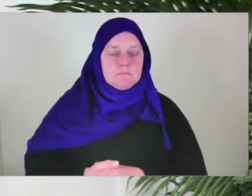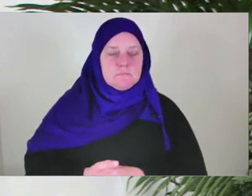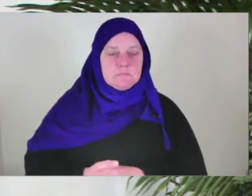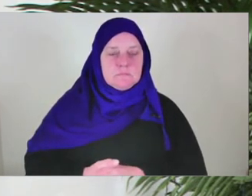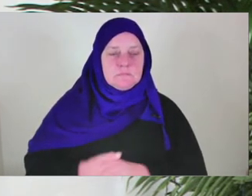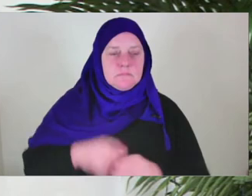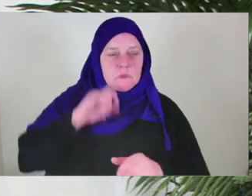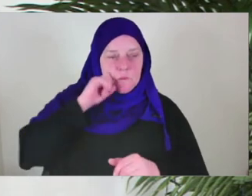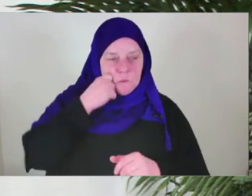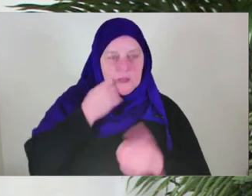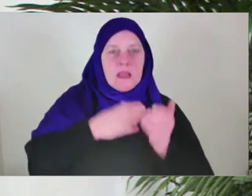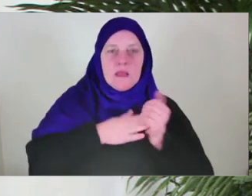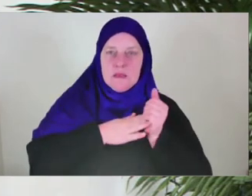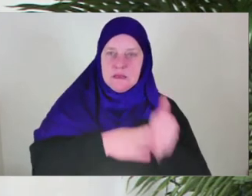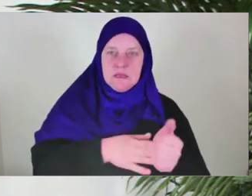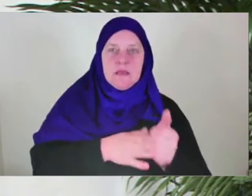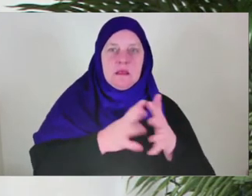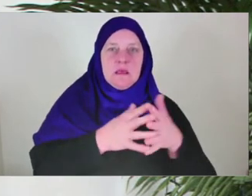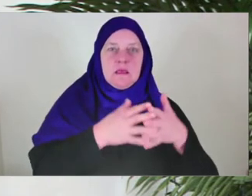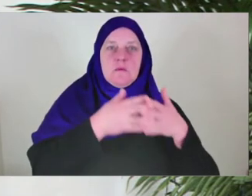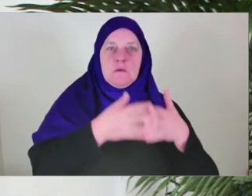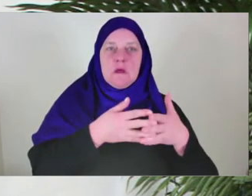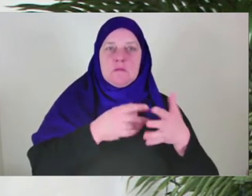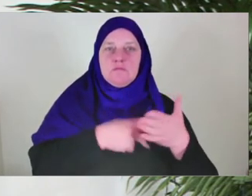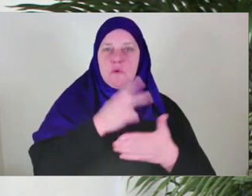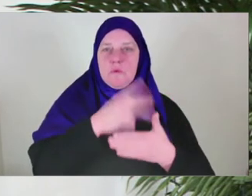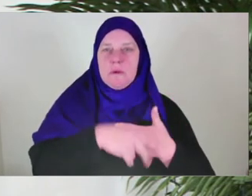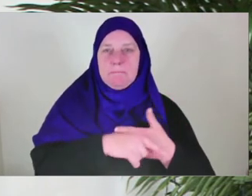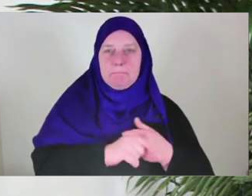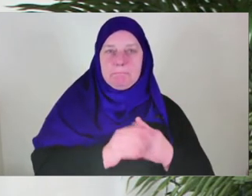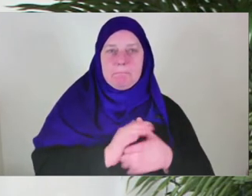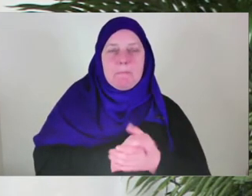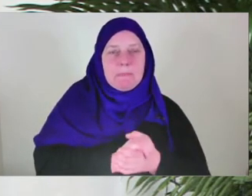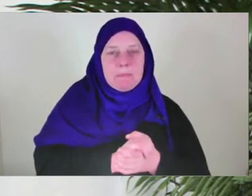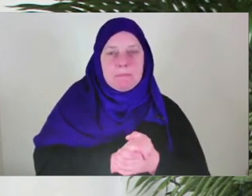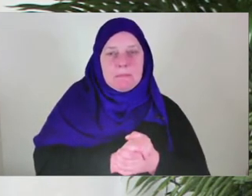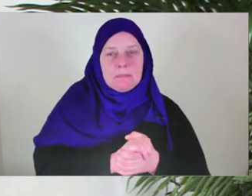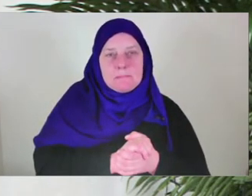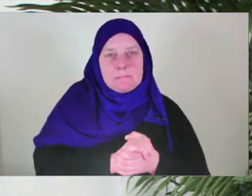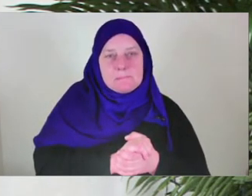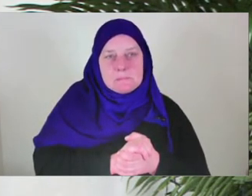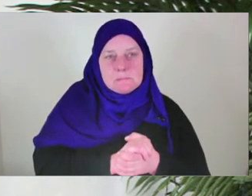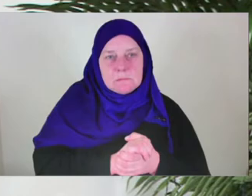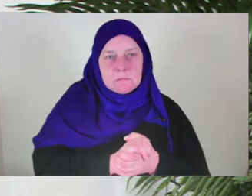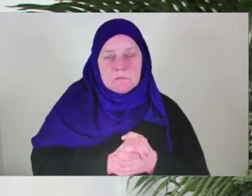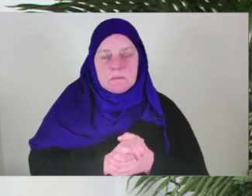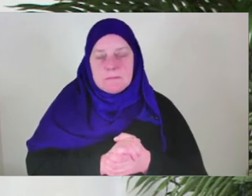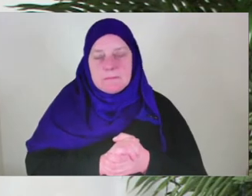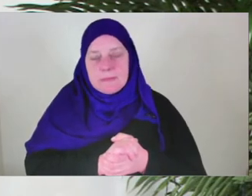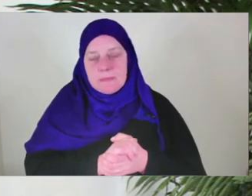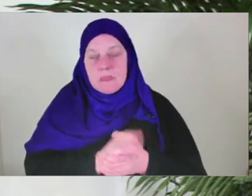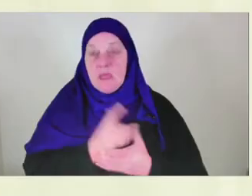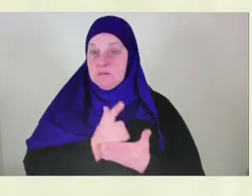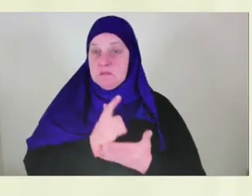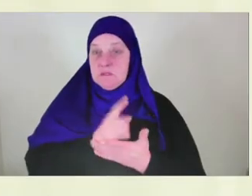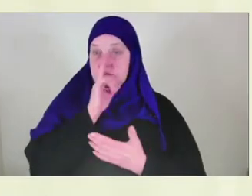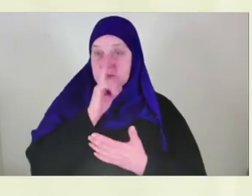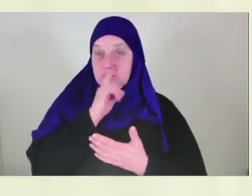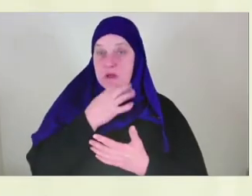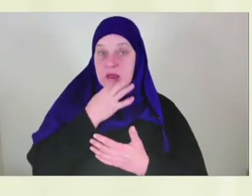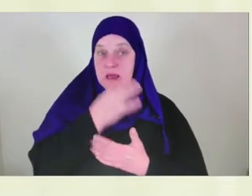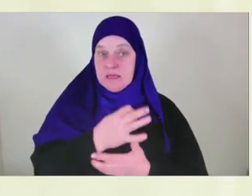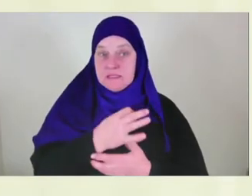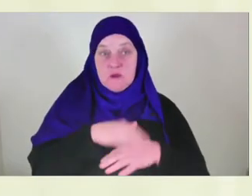to be a part of that program. Is there an advertisement for it? There is. There's a lot of people ask you about it. This is very important. Sorry, I didn't want to cut you